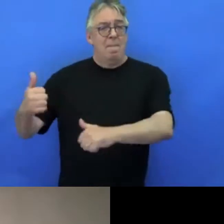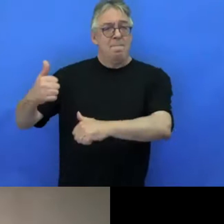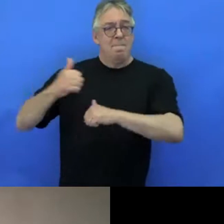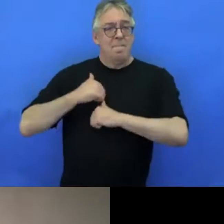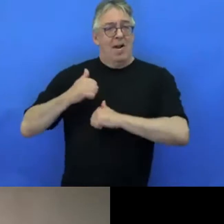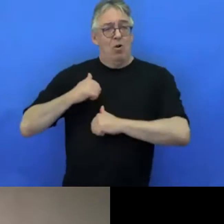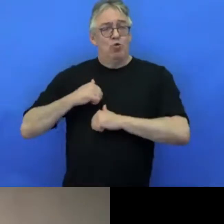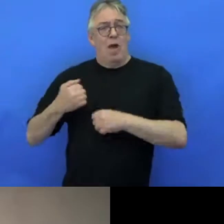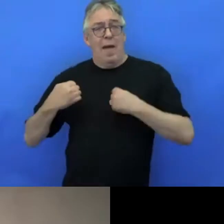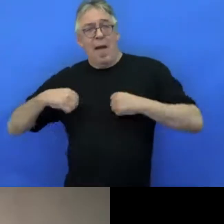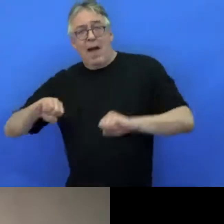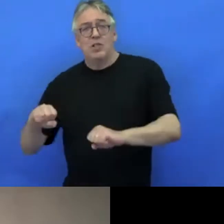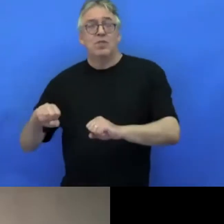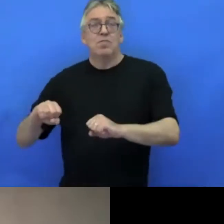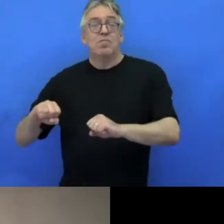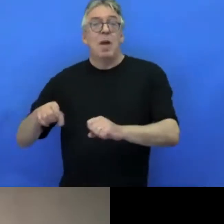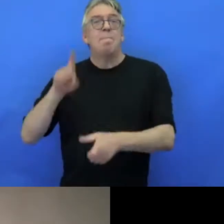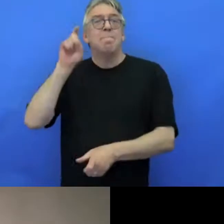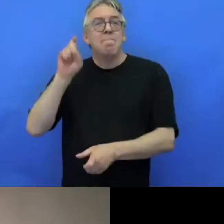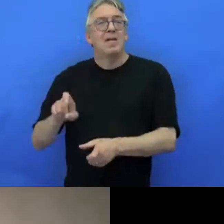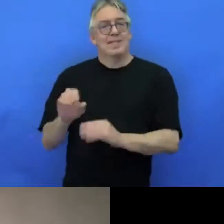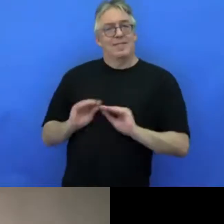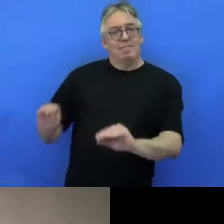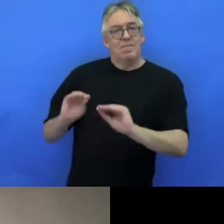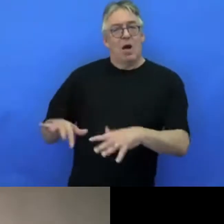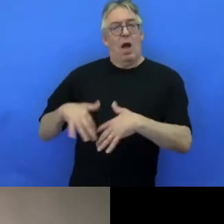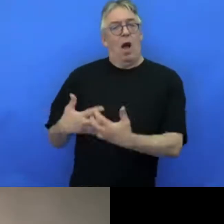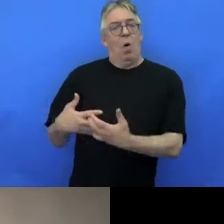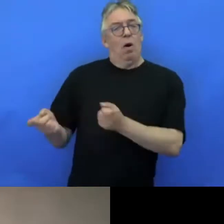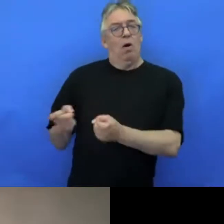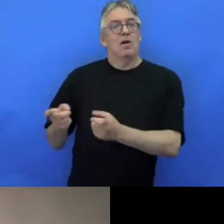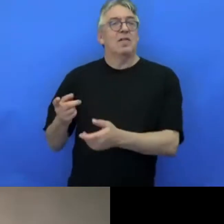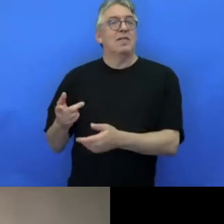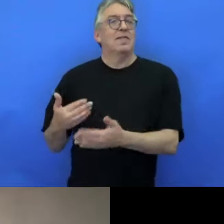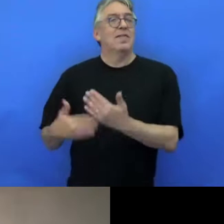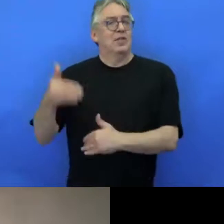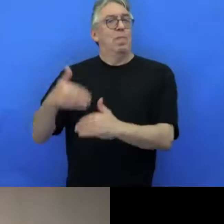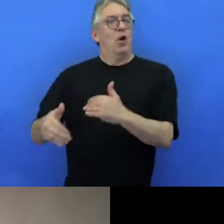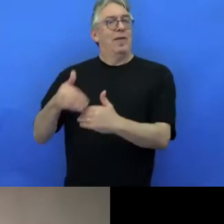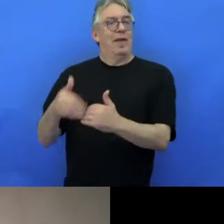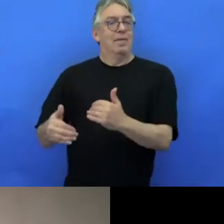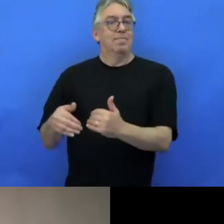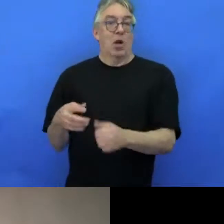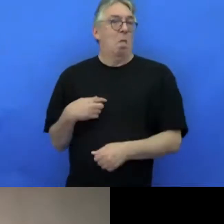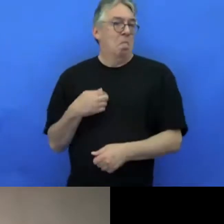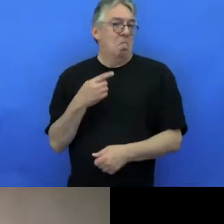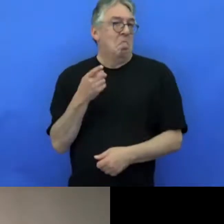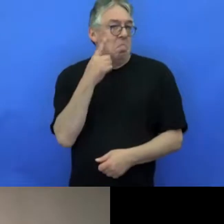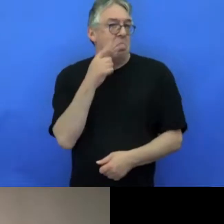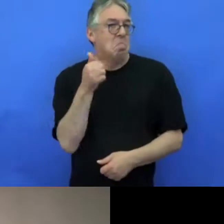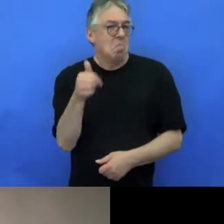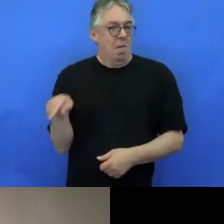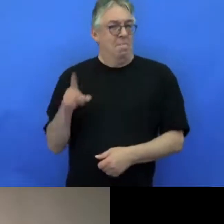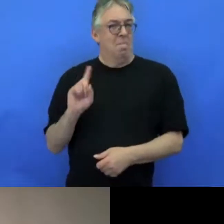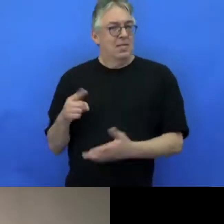practical way forward. And we support very much the idea of further engagement on these issues.